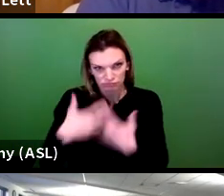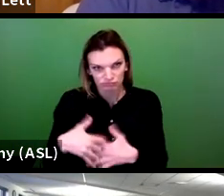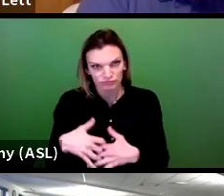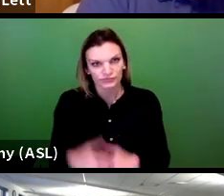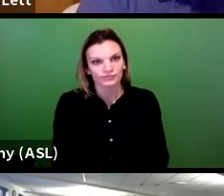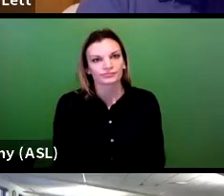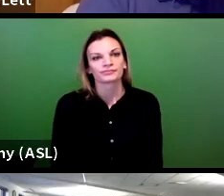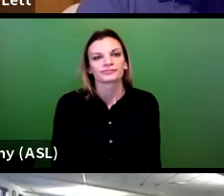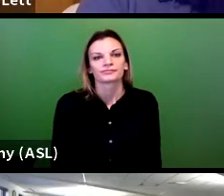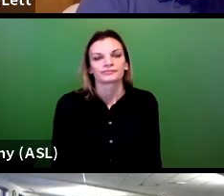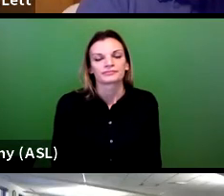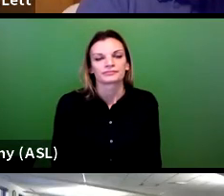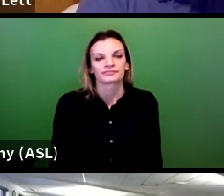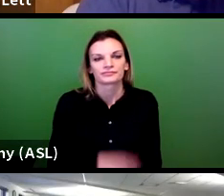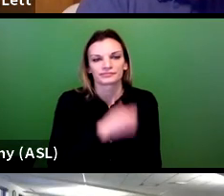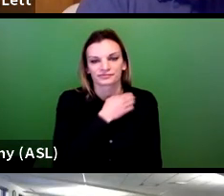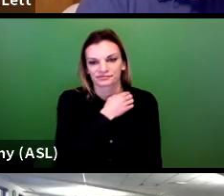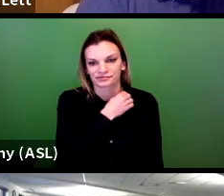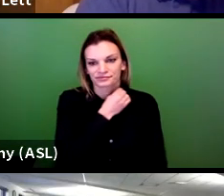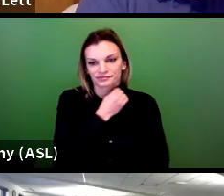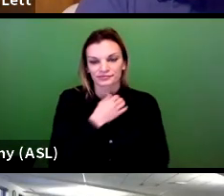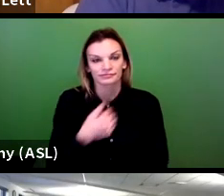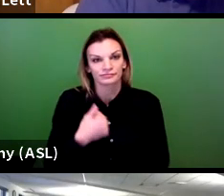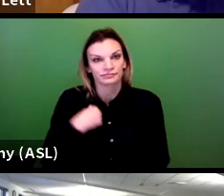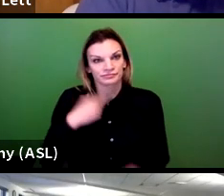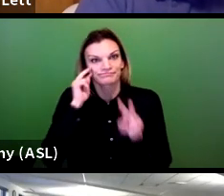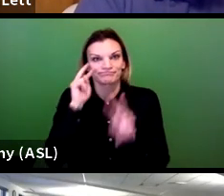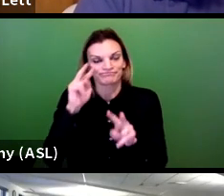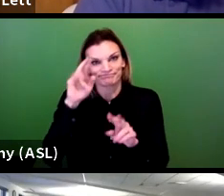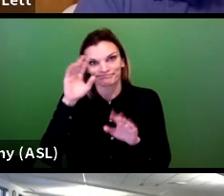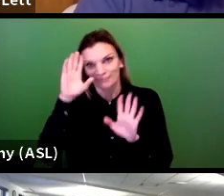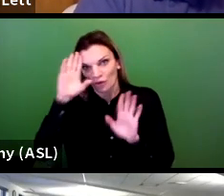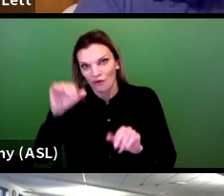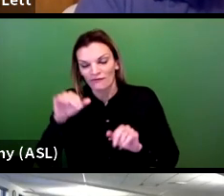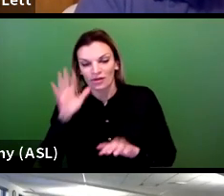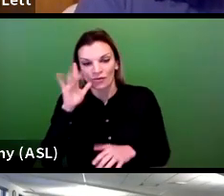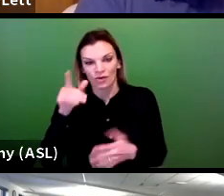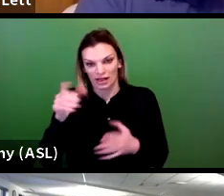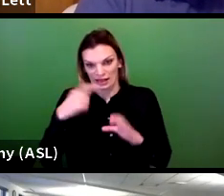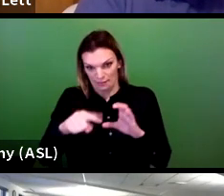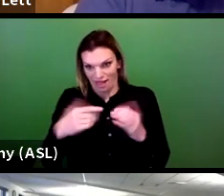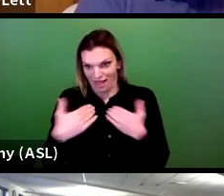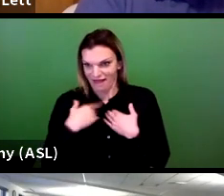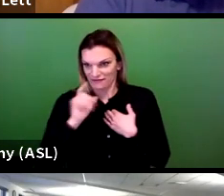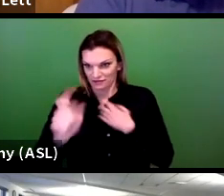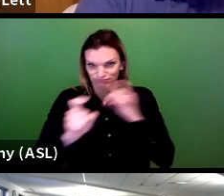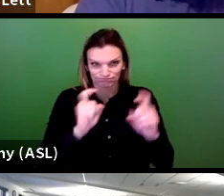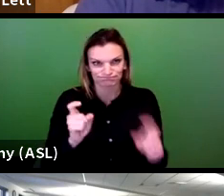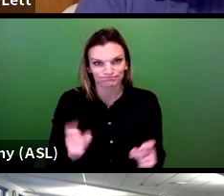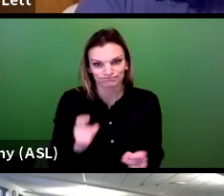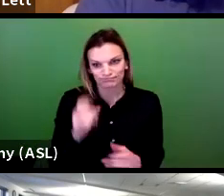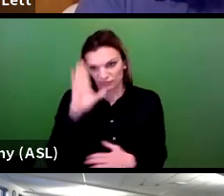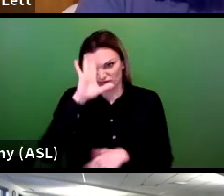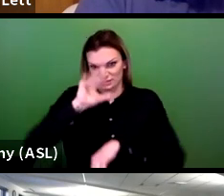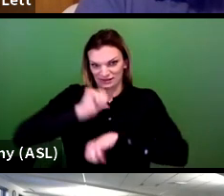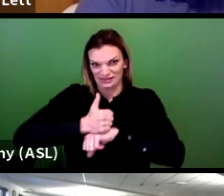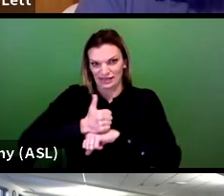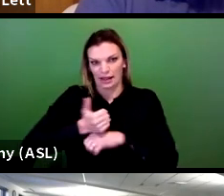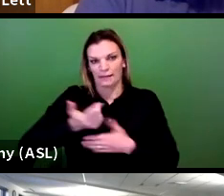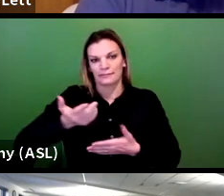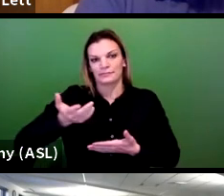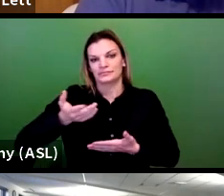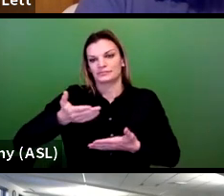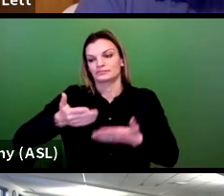And so it's my hope that we will have email addresses for all of you set up before the